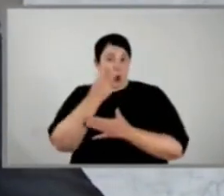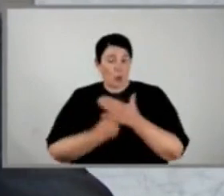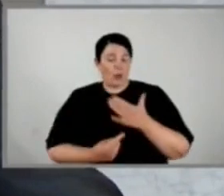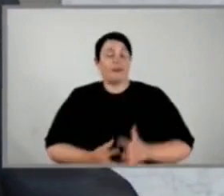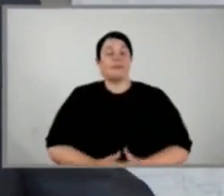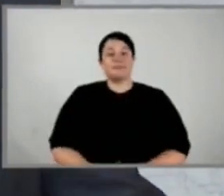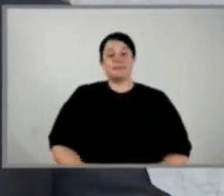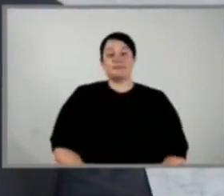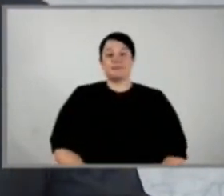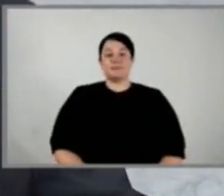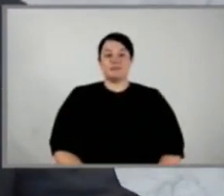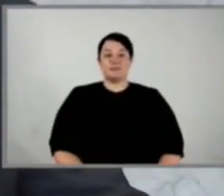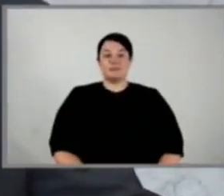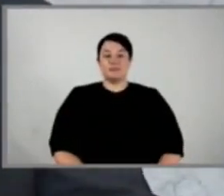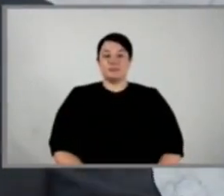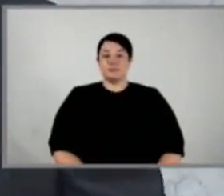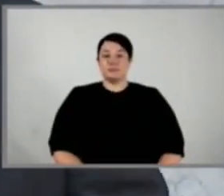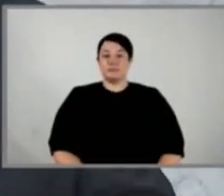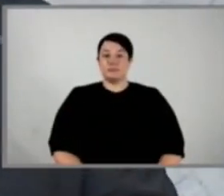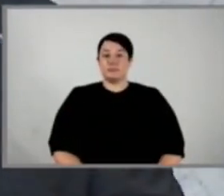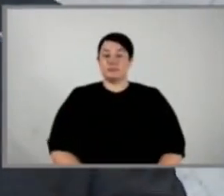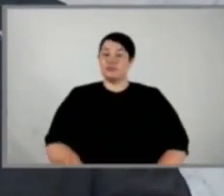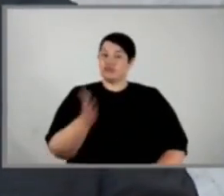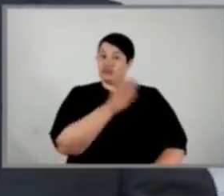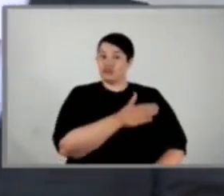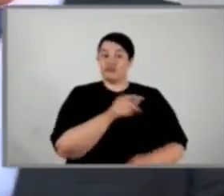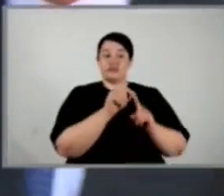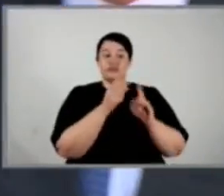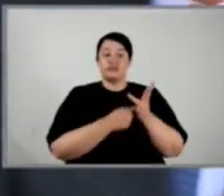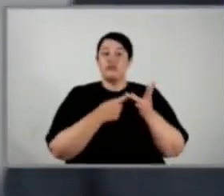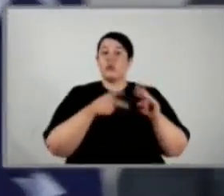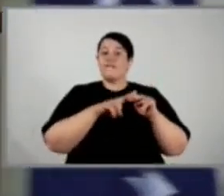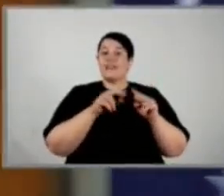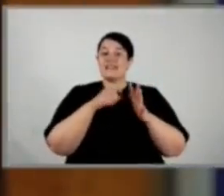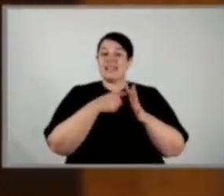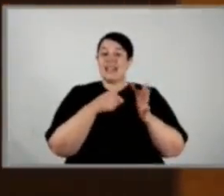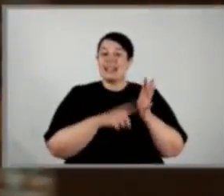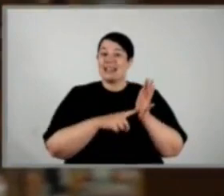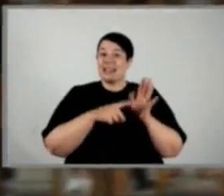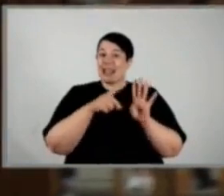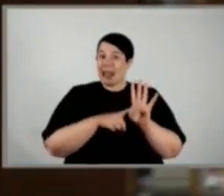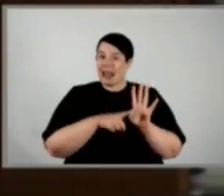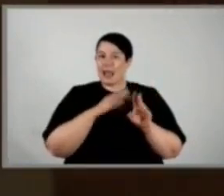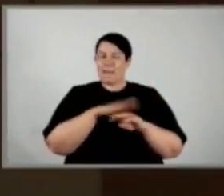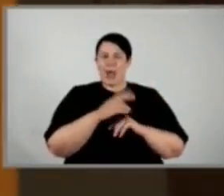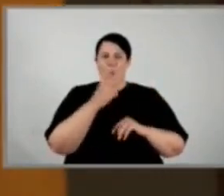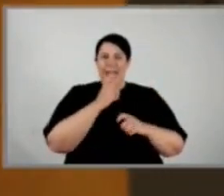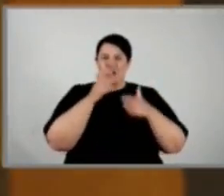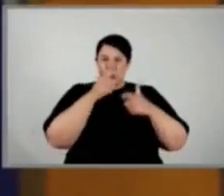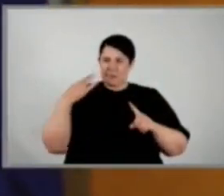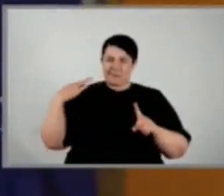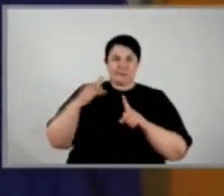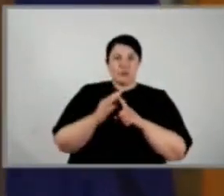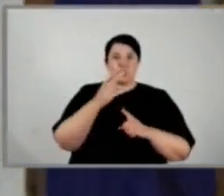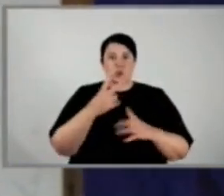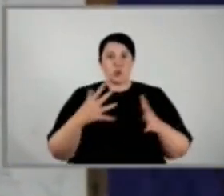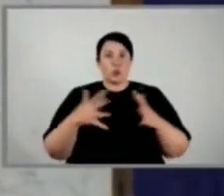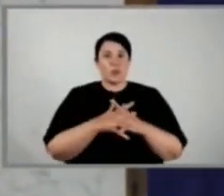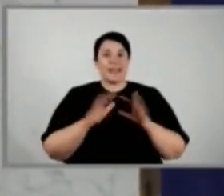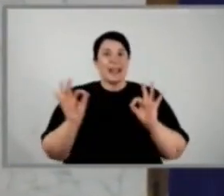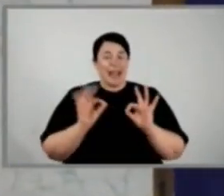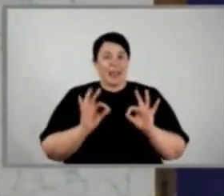question. Professor Kelly, obviously good news today about the aged care cases, but a month ago the Aged Care Royal Commission handed